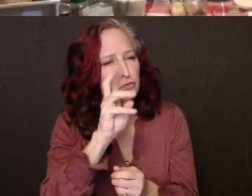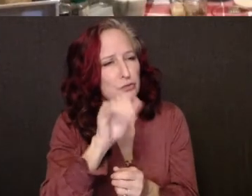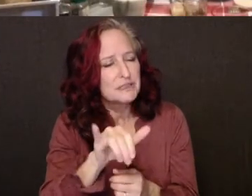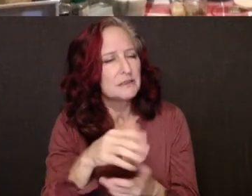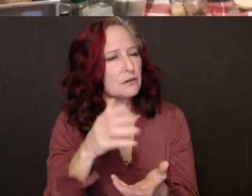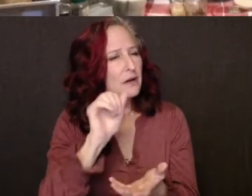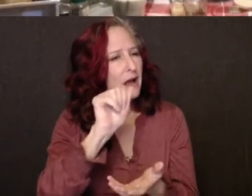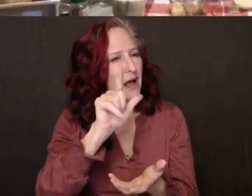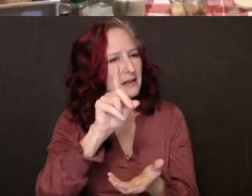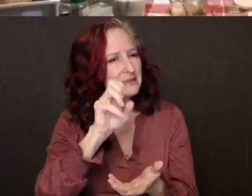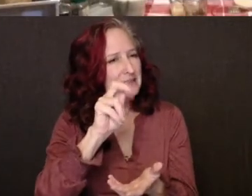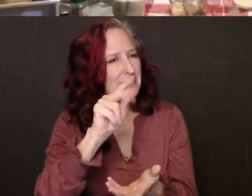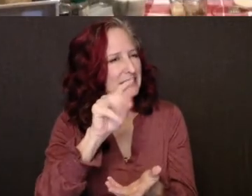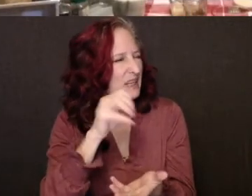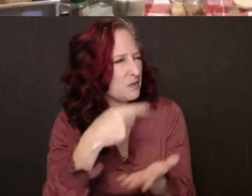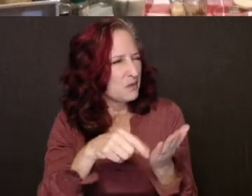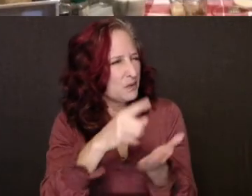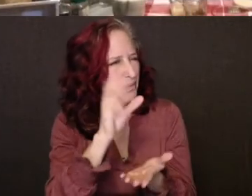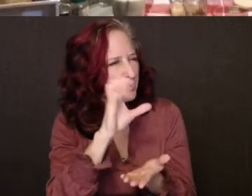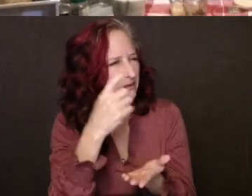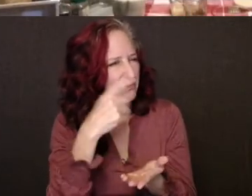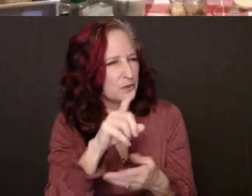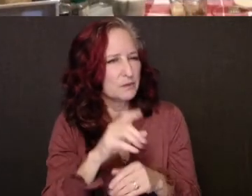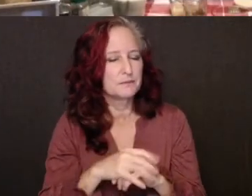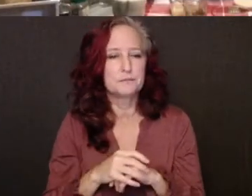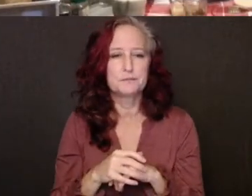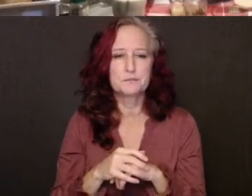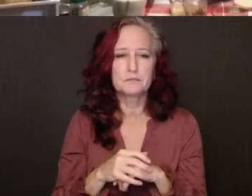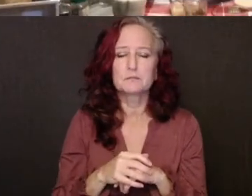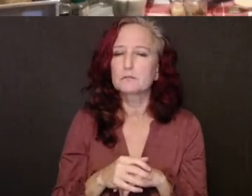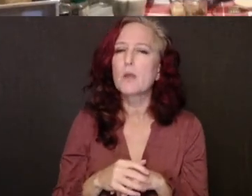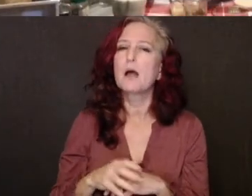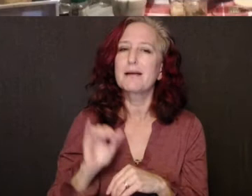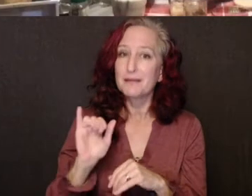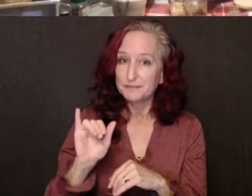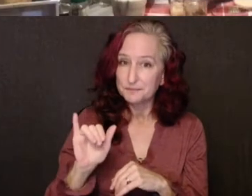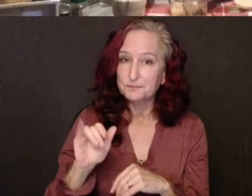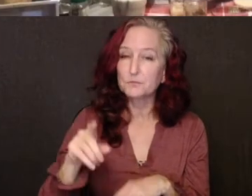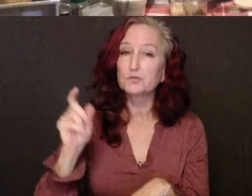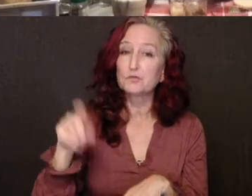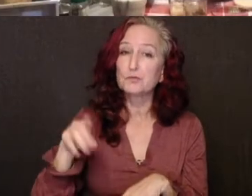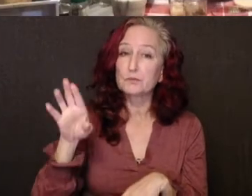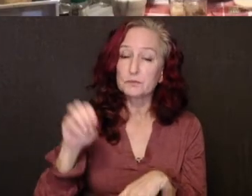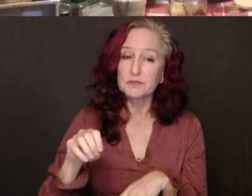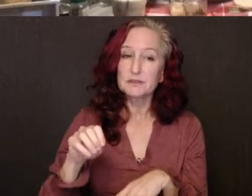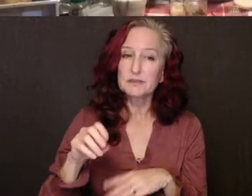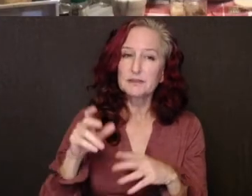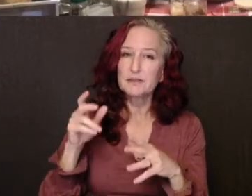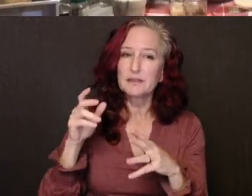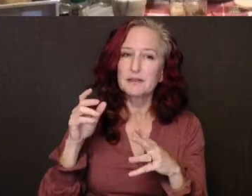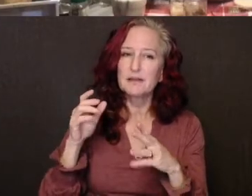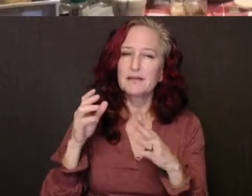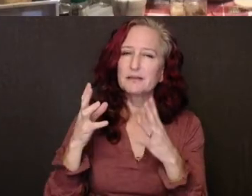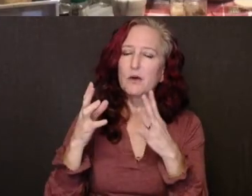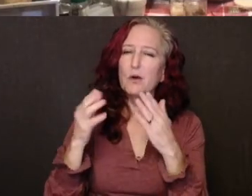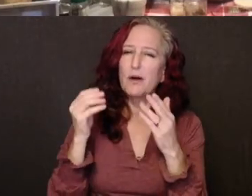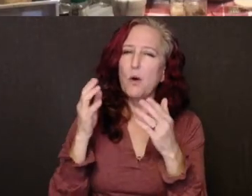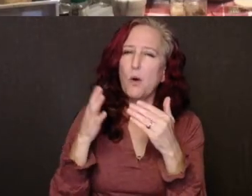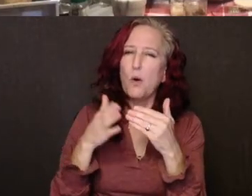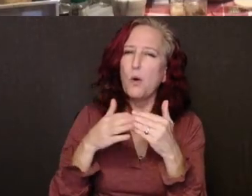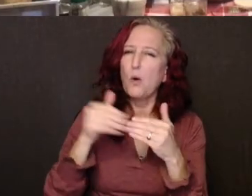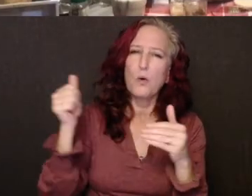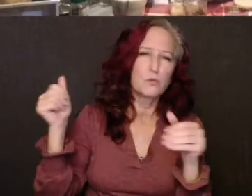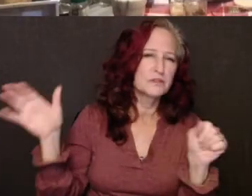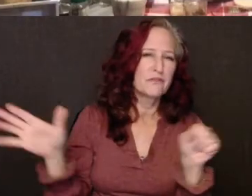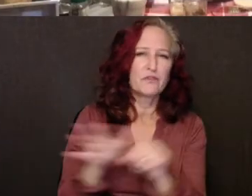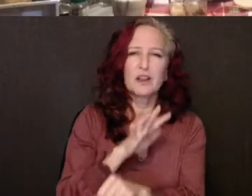India during like festivals. And that would, that would just be it. So what kind of texture are you looking for with the